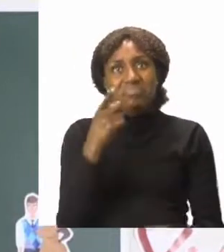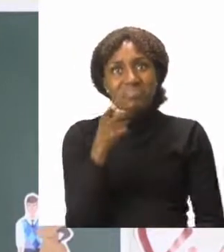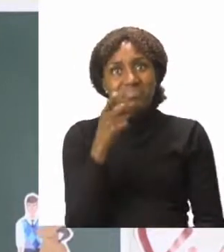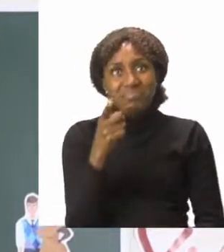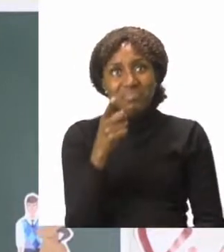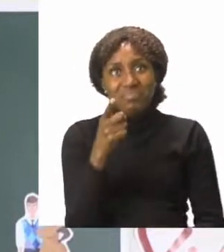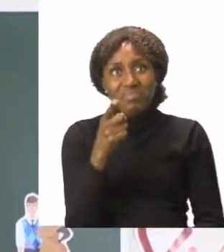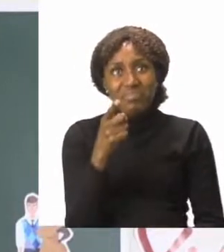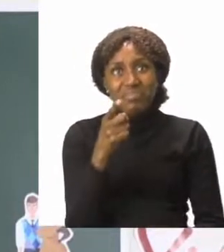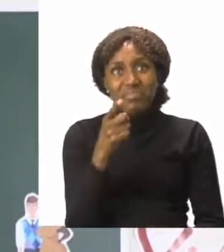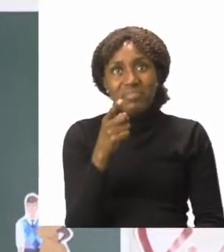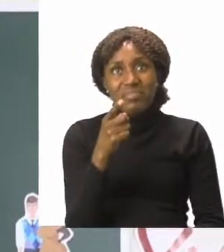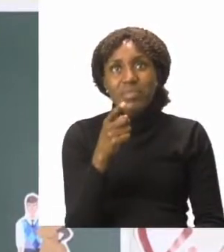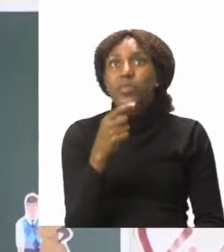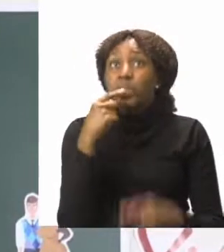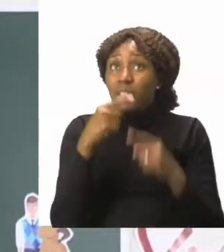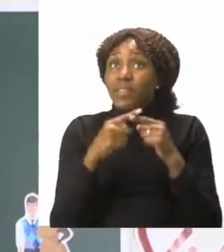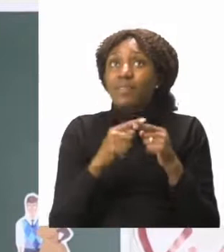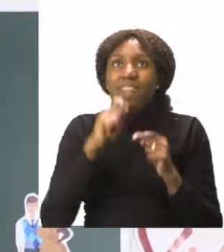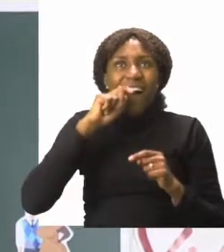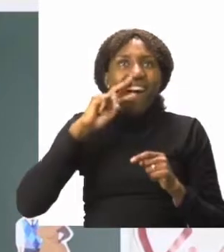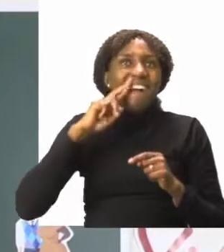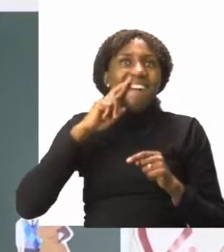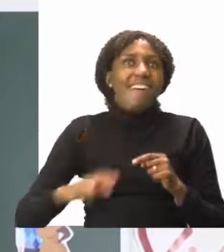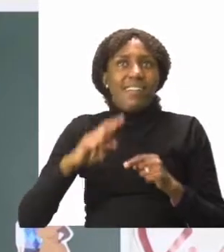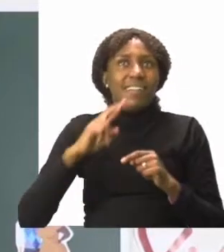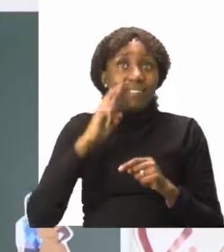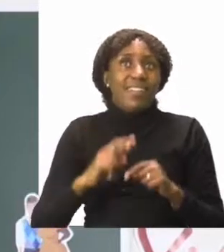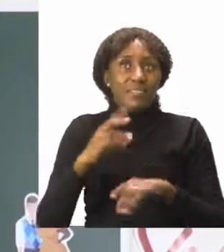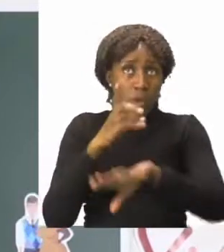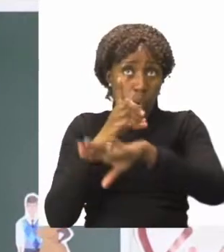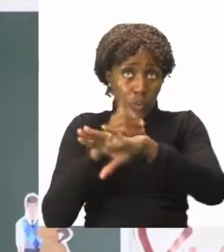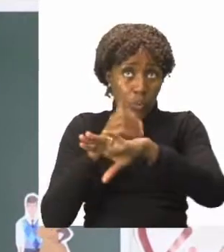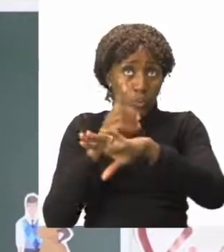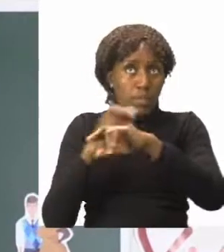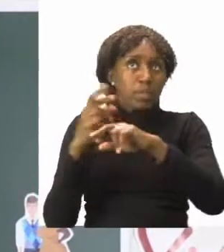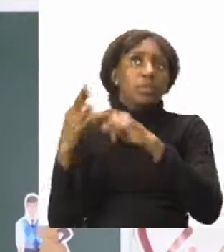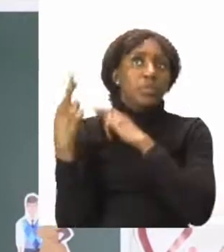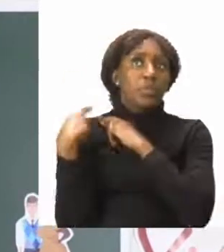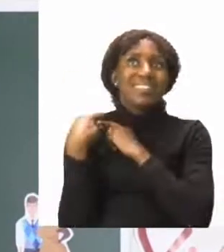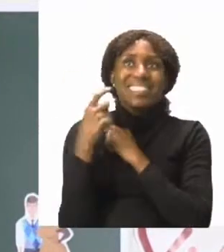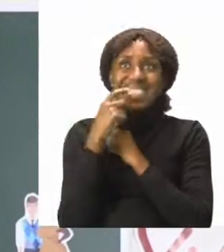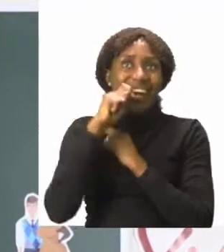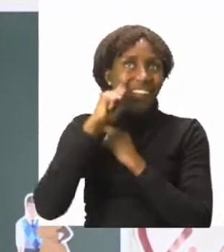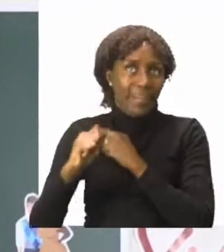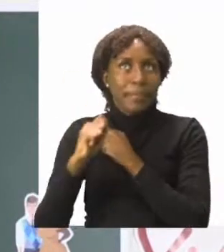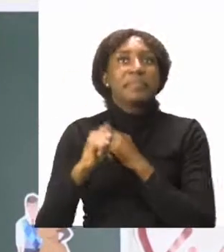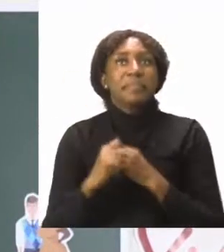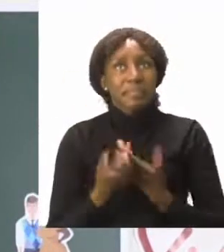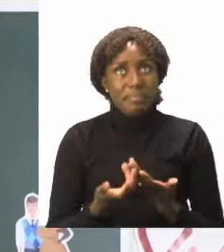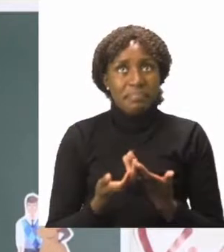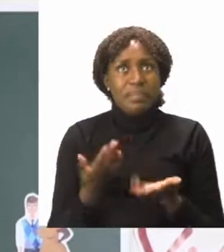a dentist. Now a dentist is someone who's very important because they help to keep our